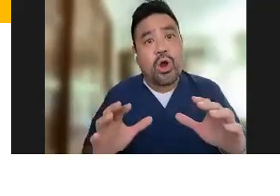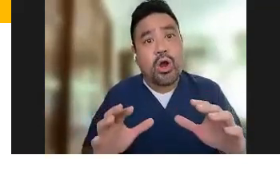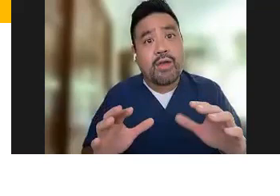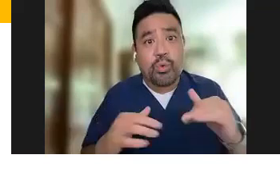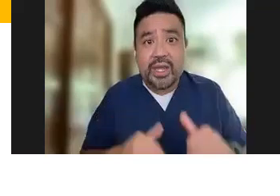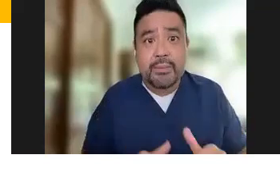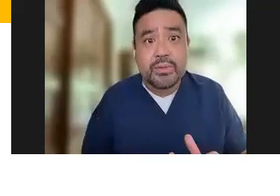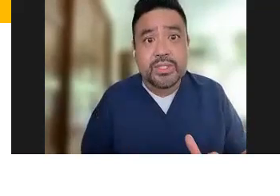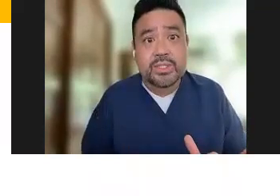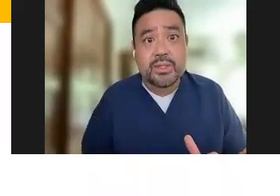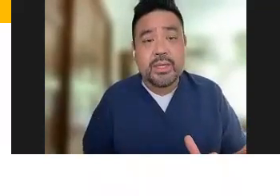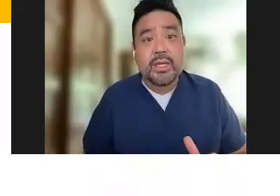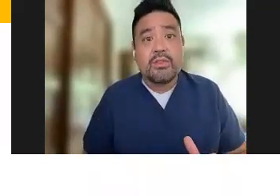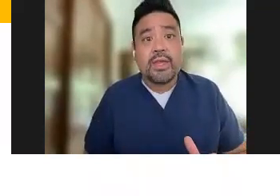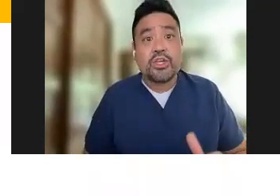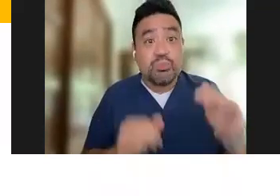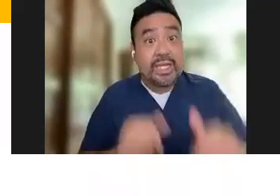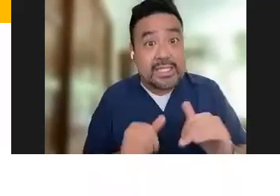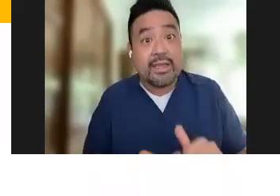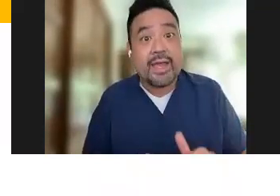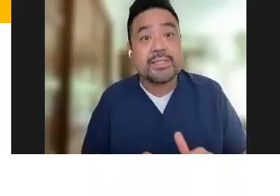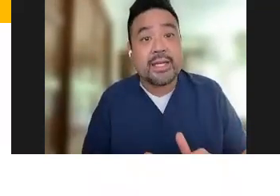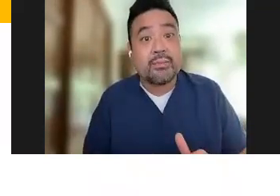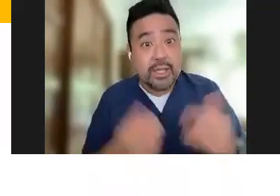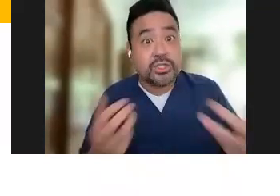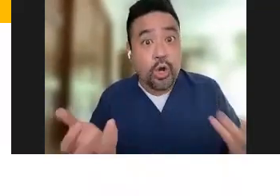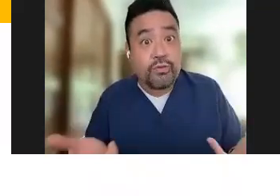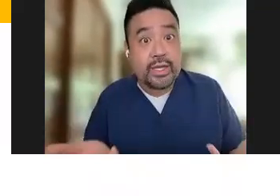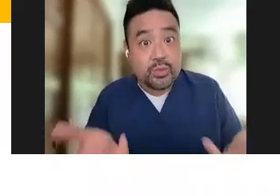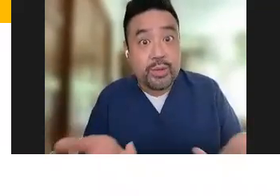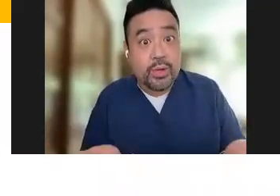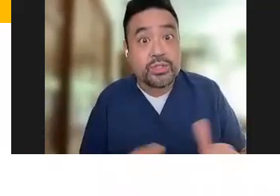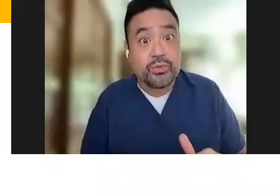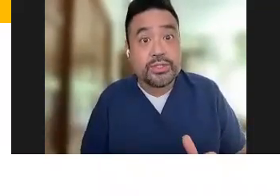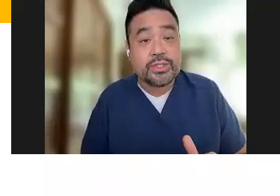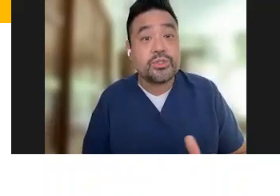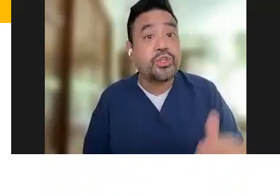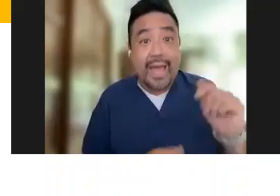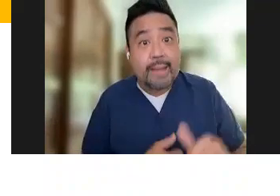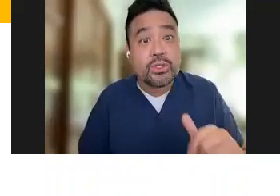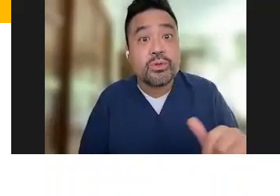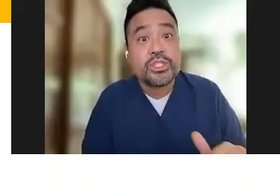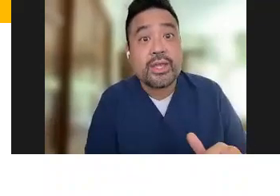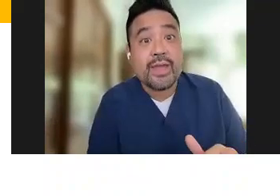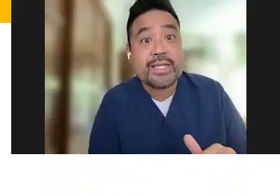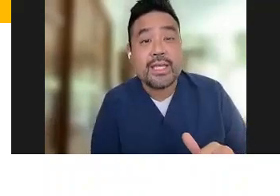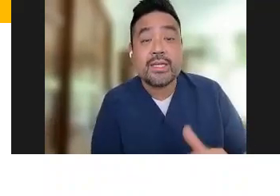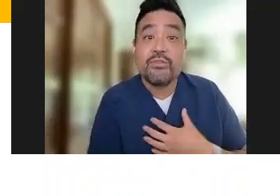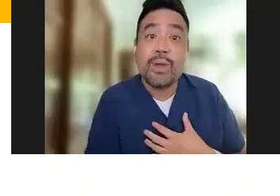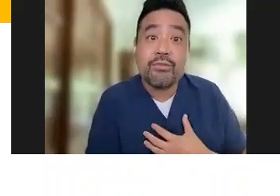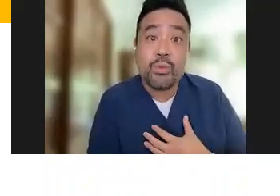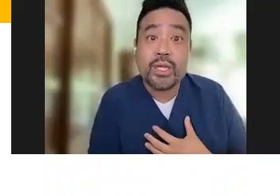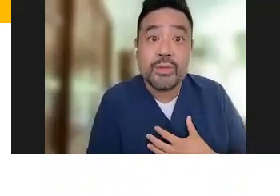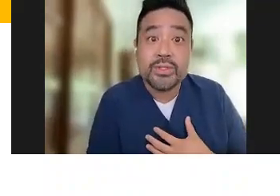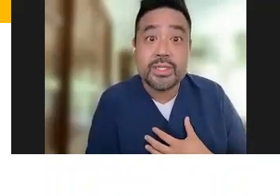you have a weak immune system, then you need to get vaccinated because COVID is what poses a risk to you. So you absolutely should get vaccinated